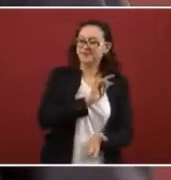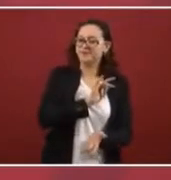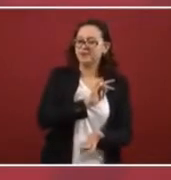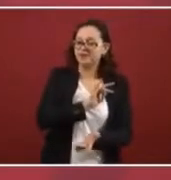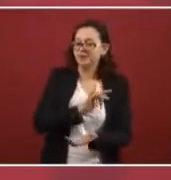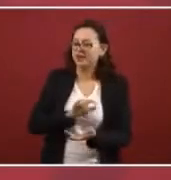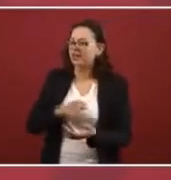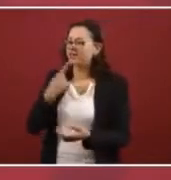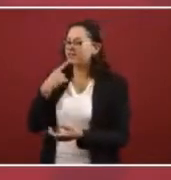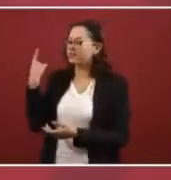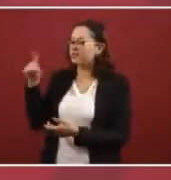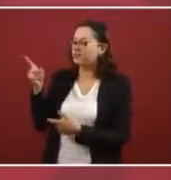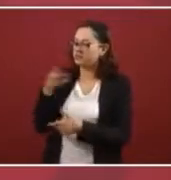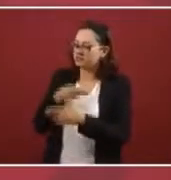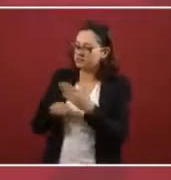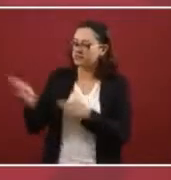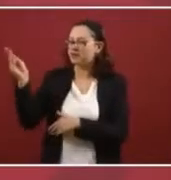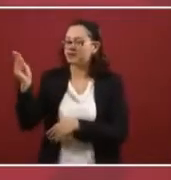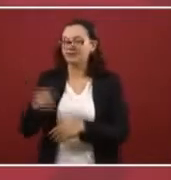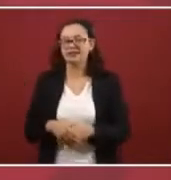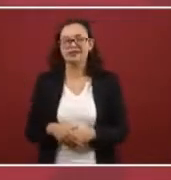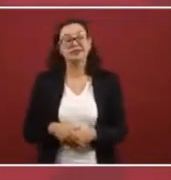there was another chronicle.